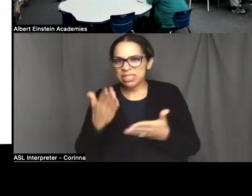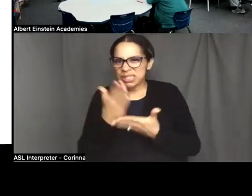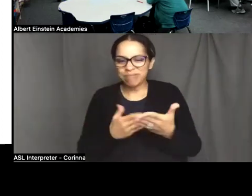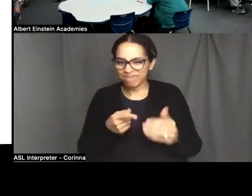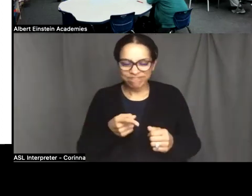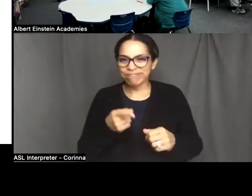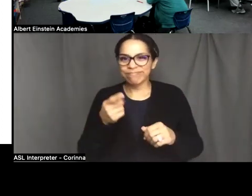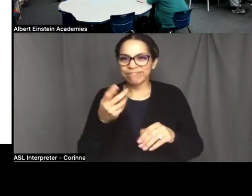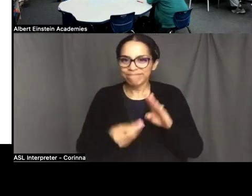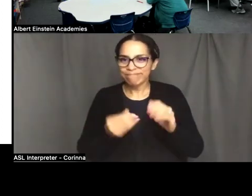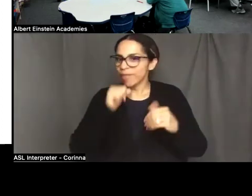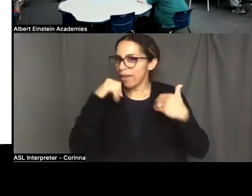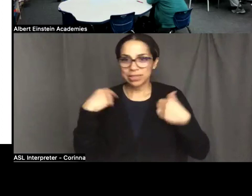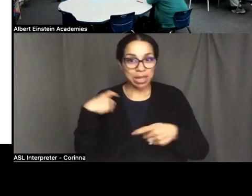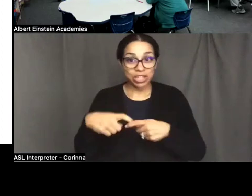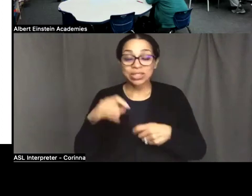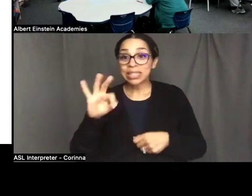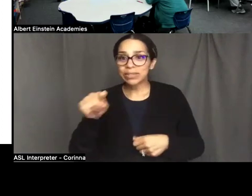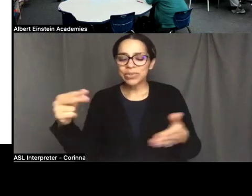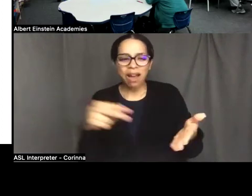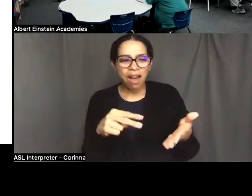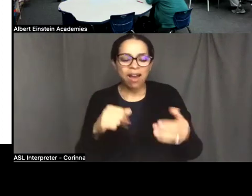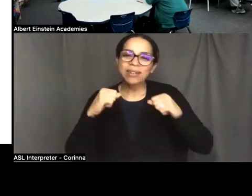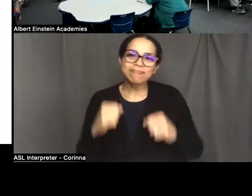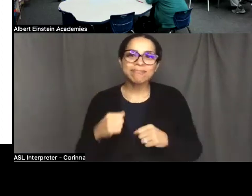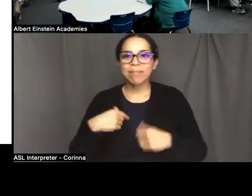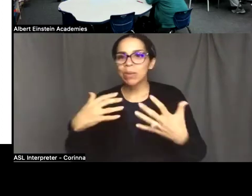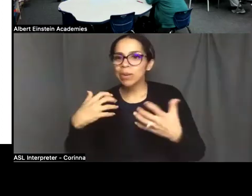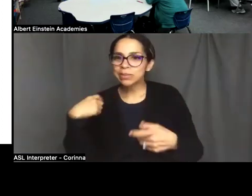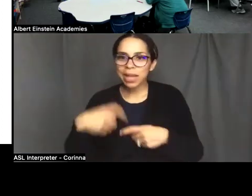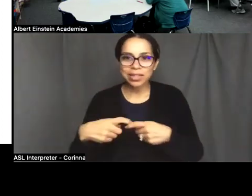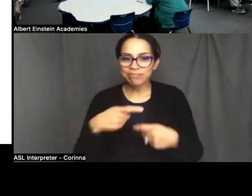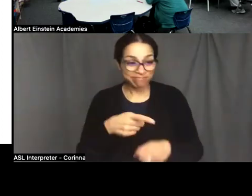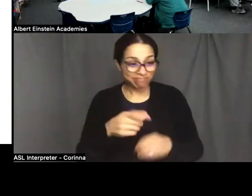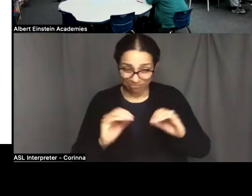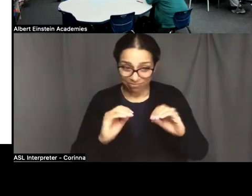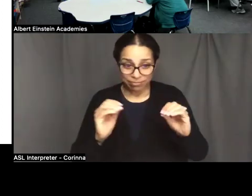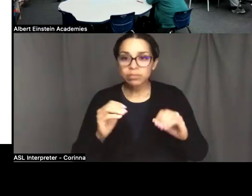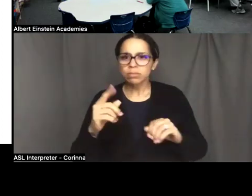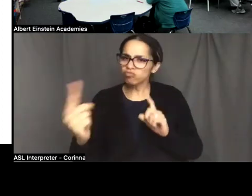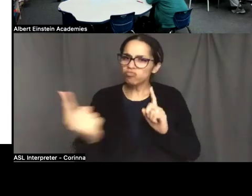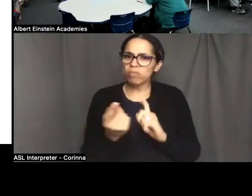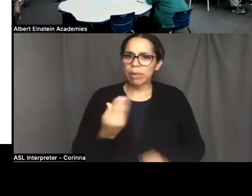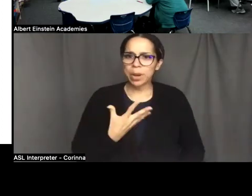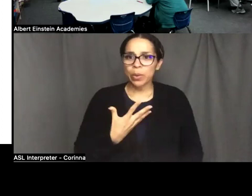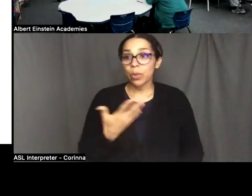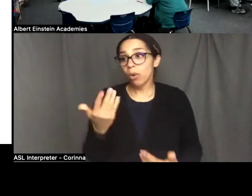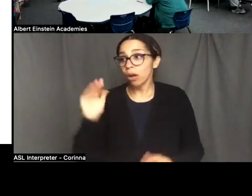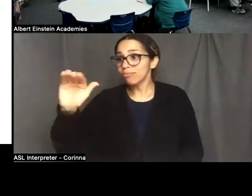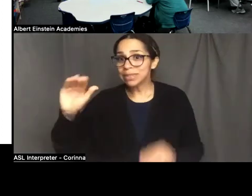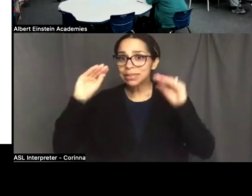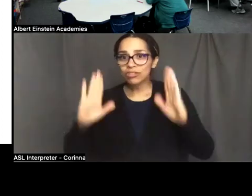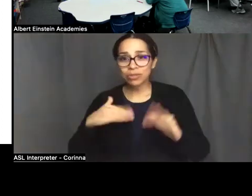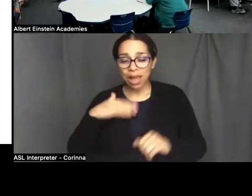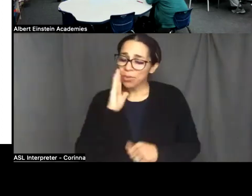you really want and I didn't give you a Spanish one, let me know at the end of the night, or let one of your teachers know, and I will work really hard to try and get